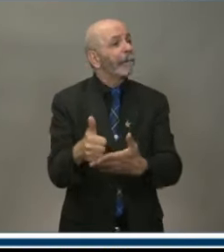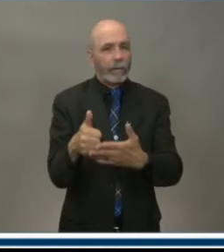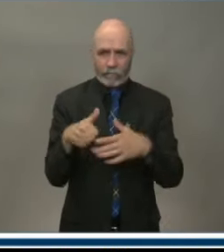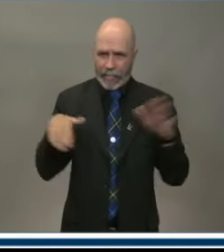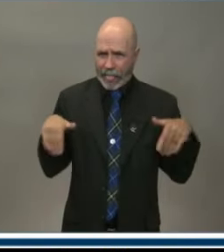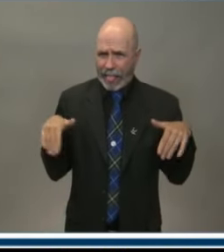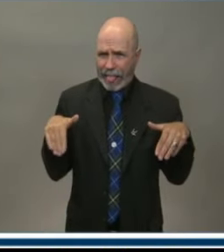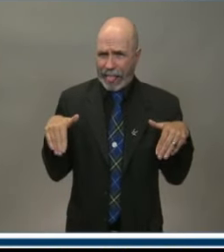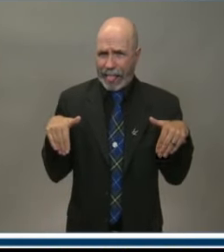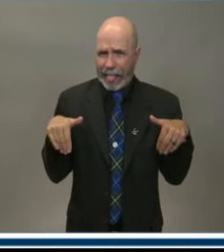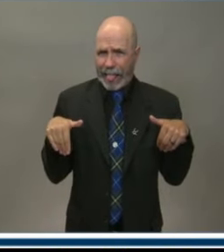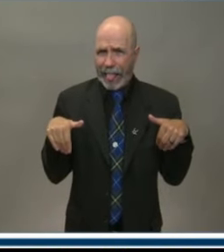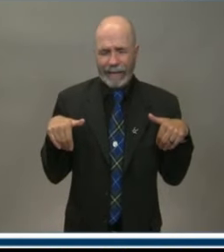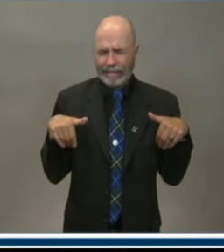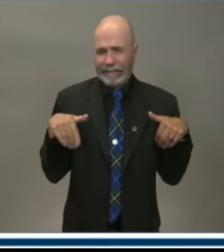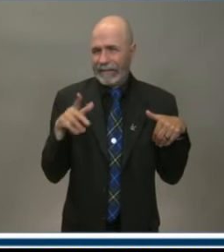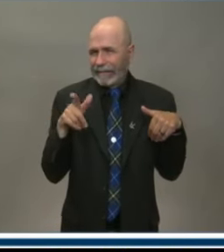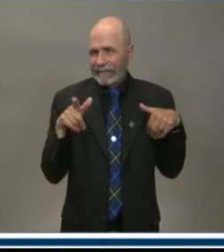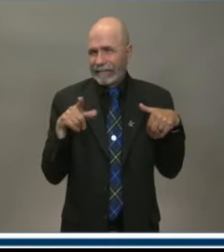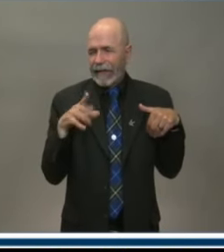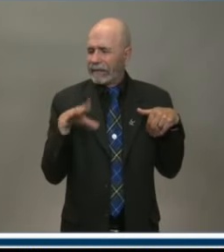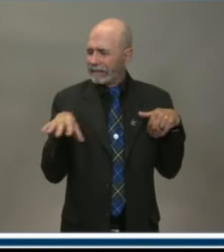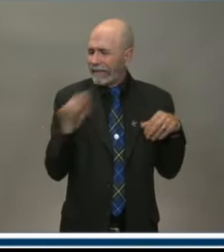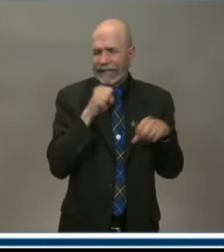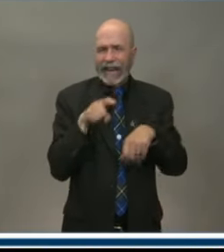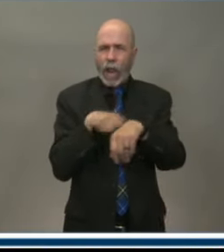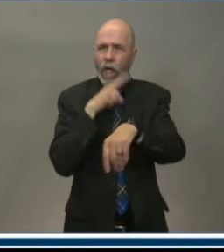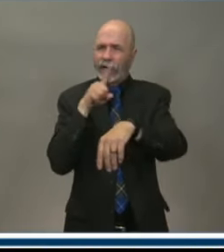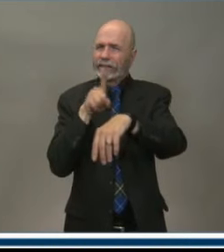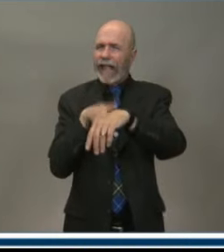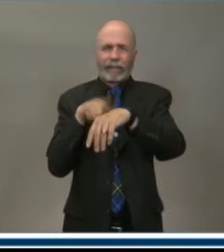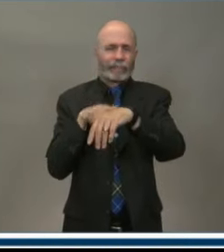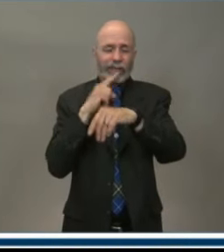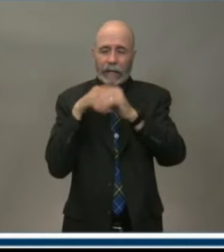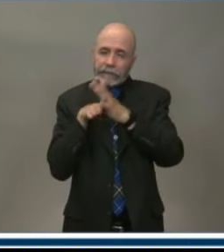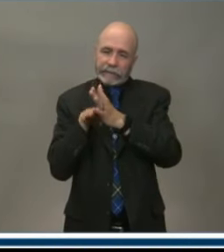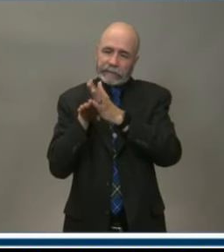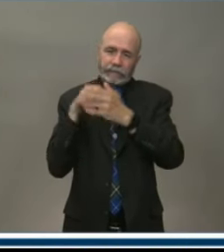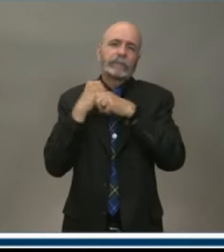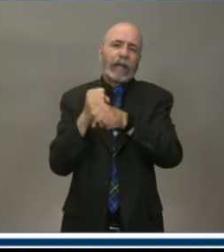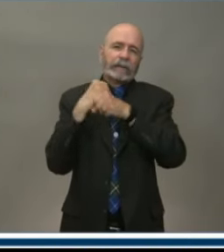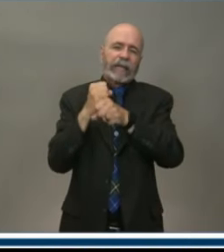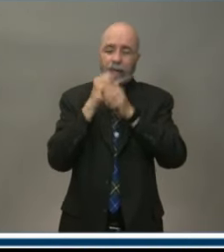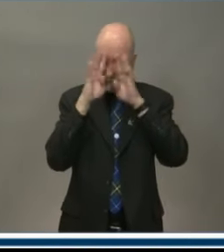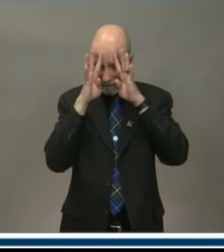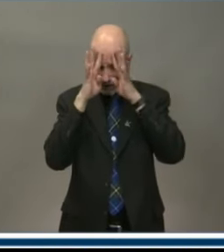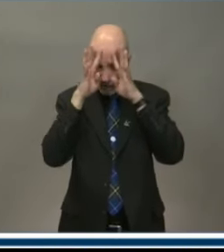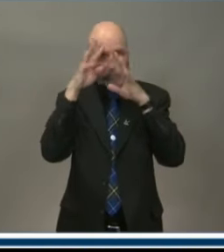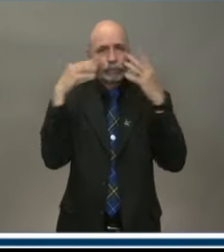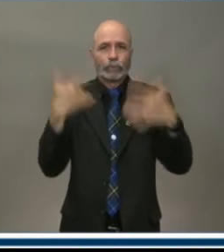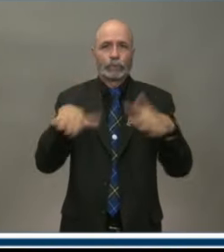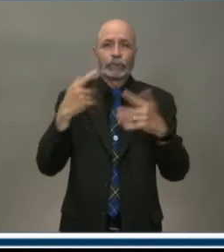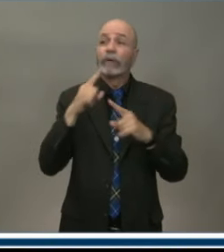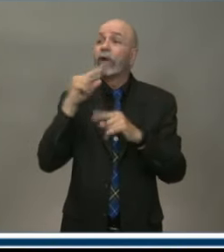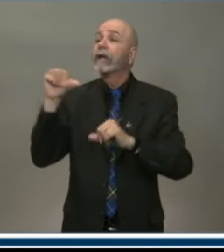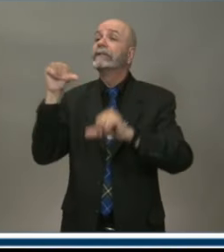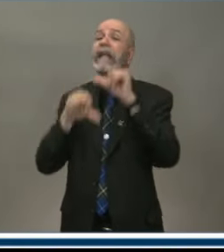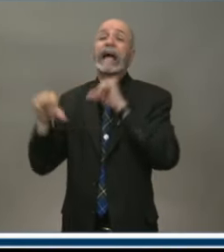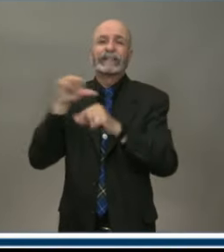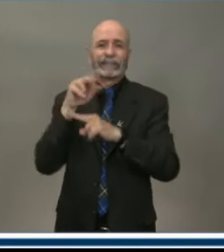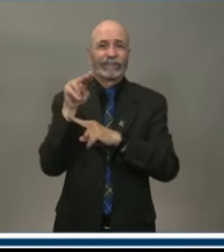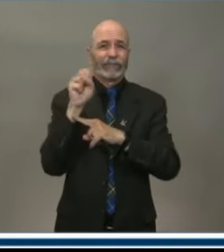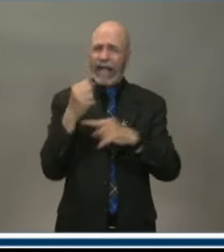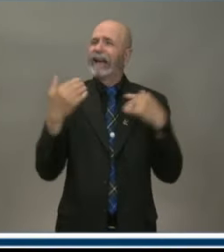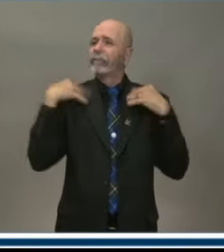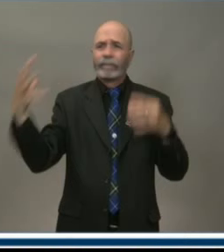be effective. It takes time to develop this science, but there are clinicians and scientists here in Nova Scotia who are part of that research,